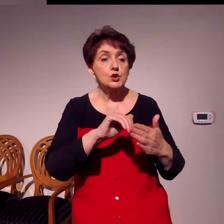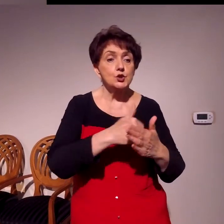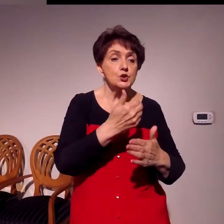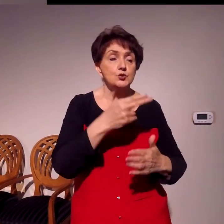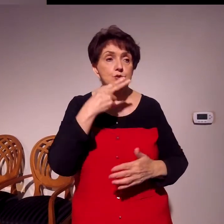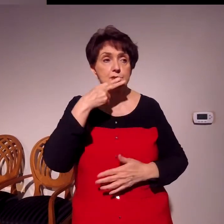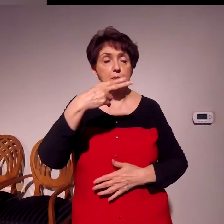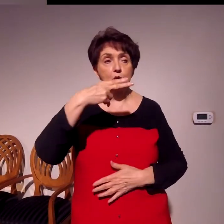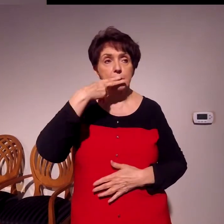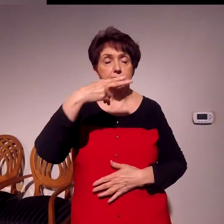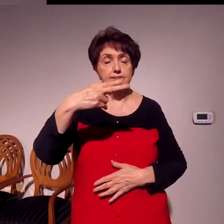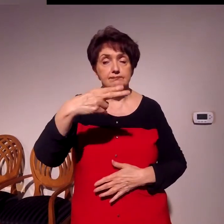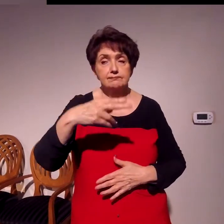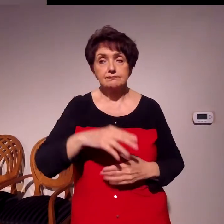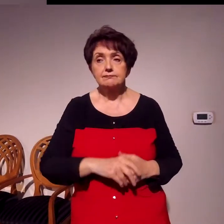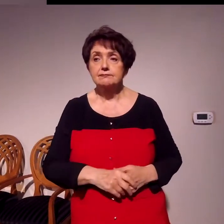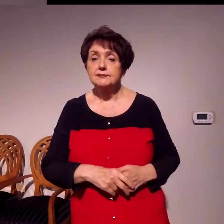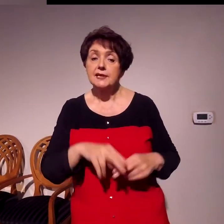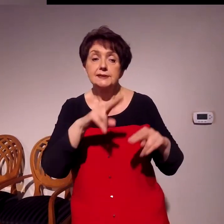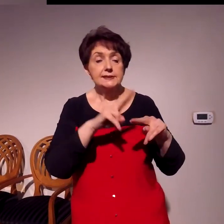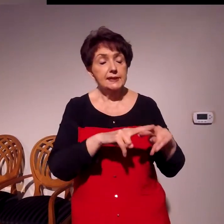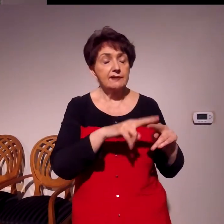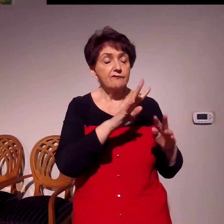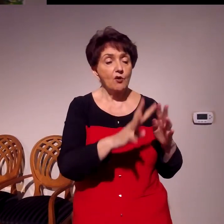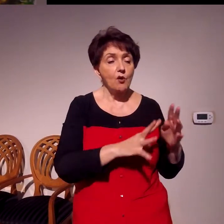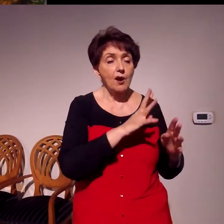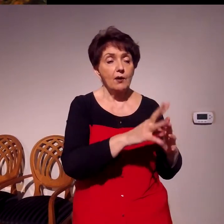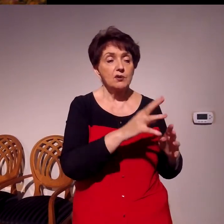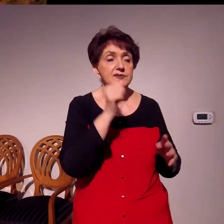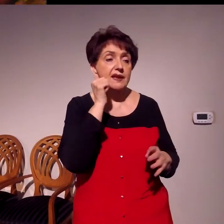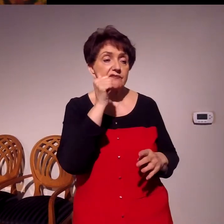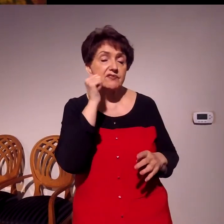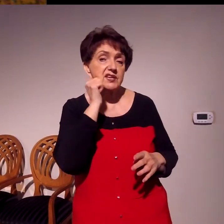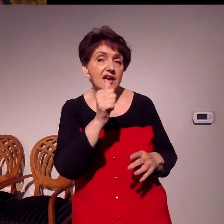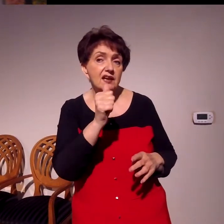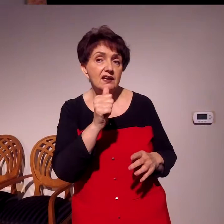Sitting is the new smoking. Sitting 4 hours a day is considered